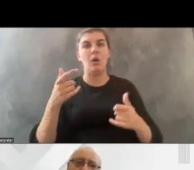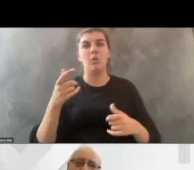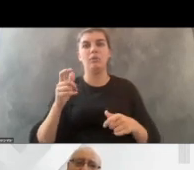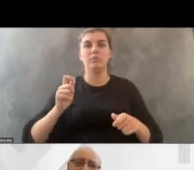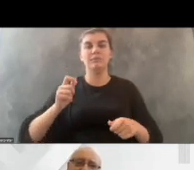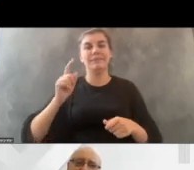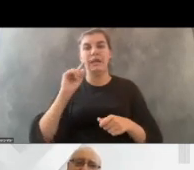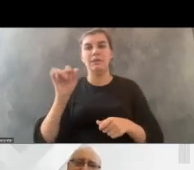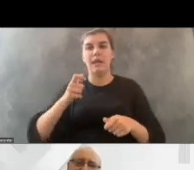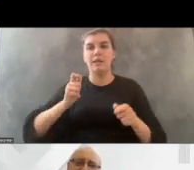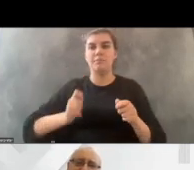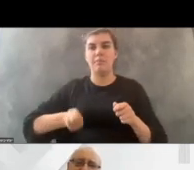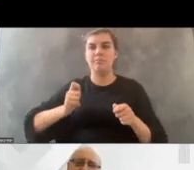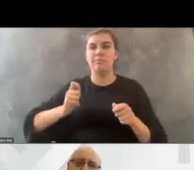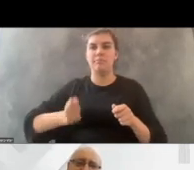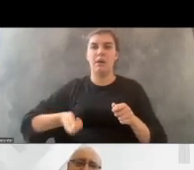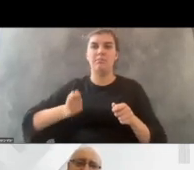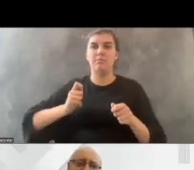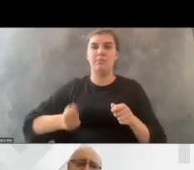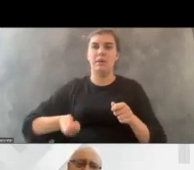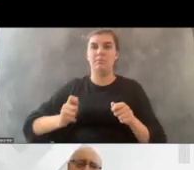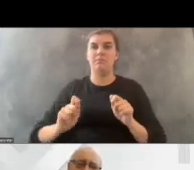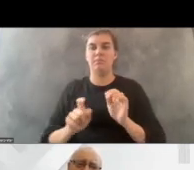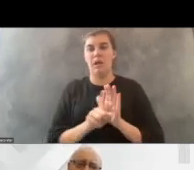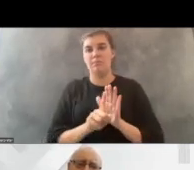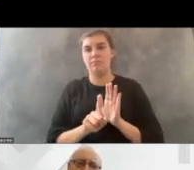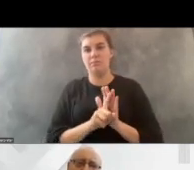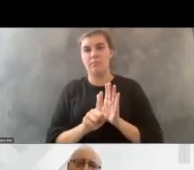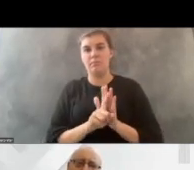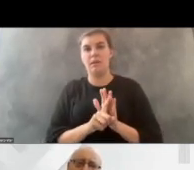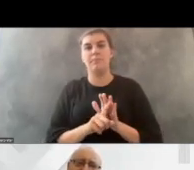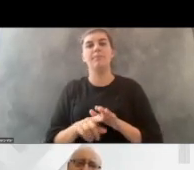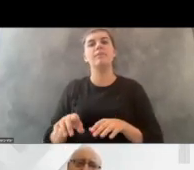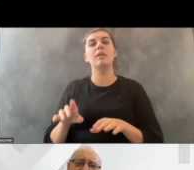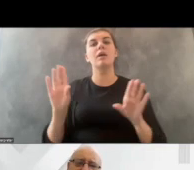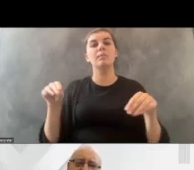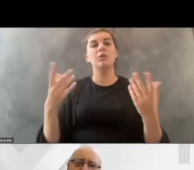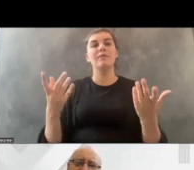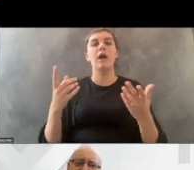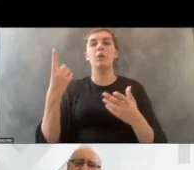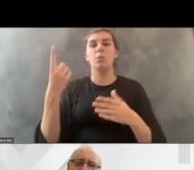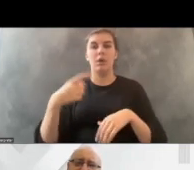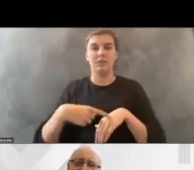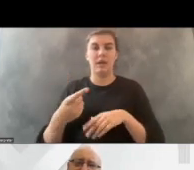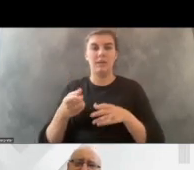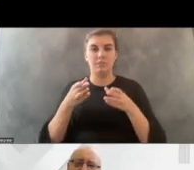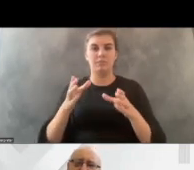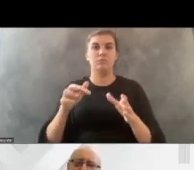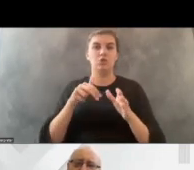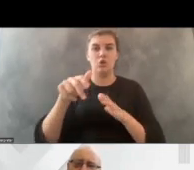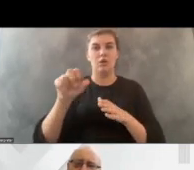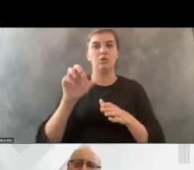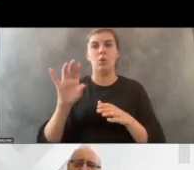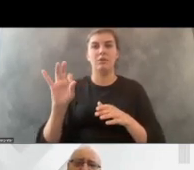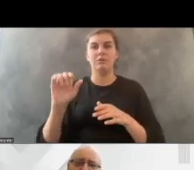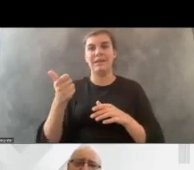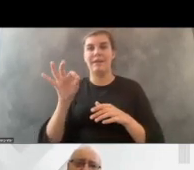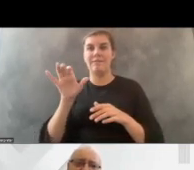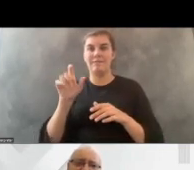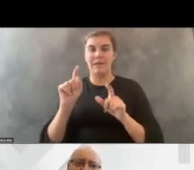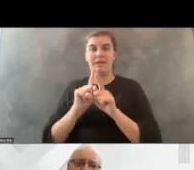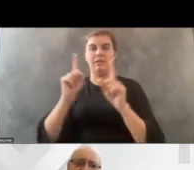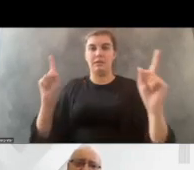at the same time. The locator tone comes back on after the walk indication has completed. A locator tone may be silenced if